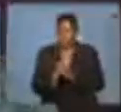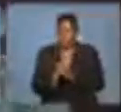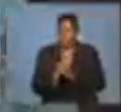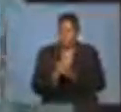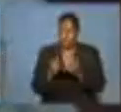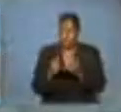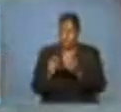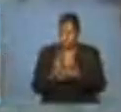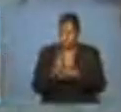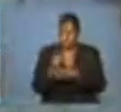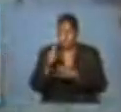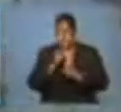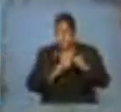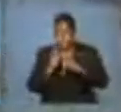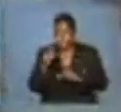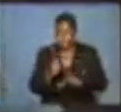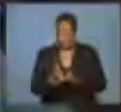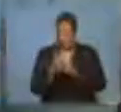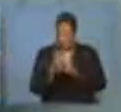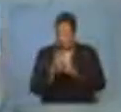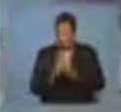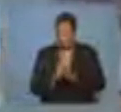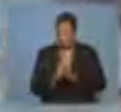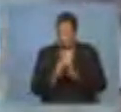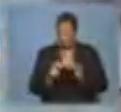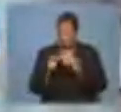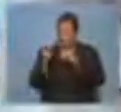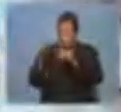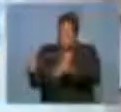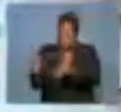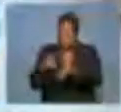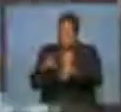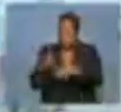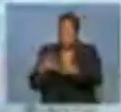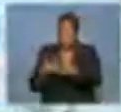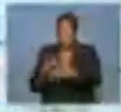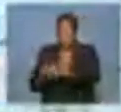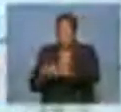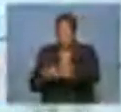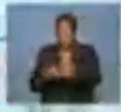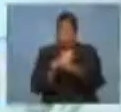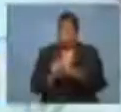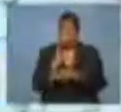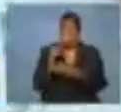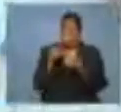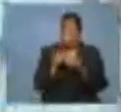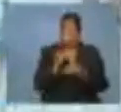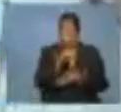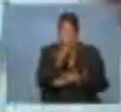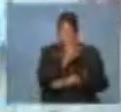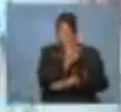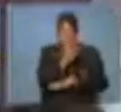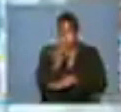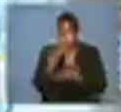science, where the public gets involved. So put the sand back on the beach, do some more plantings. Even you may not even